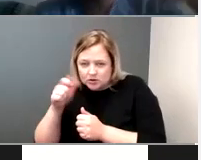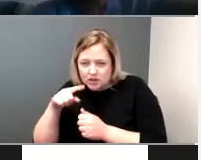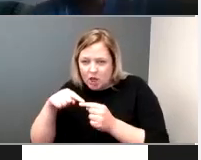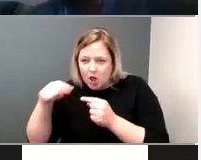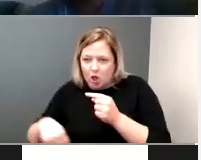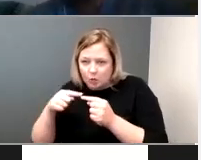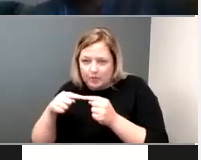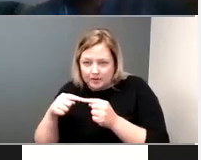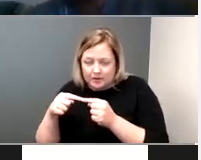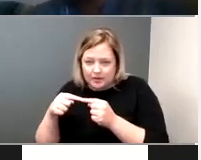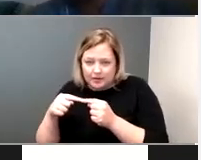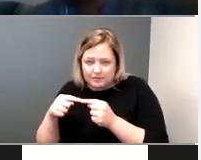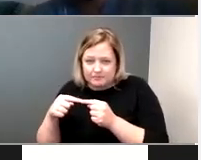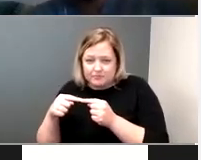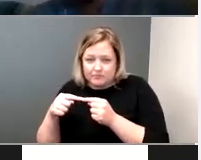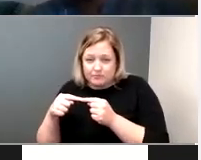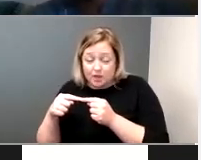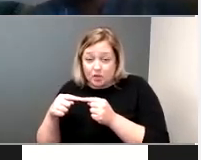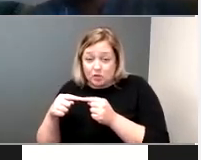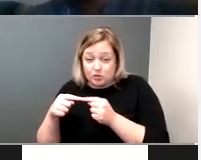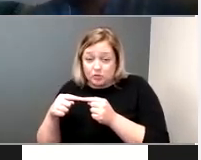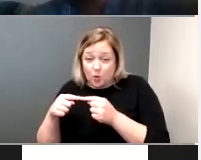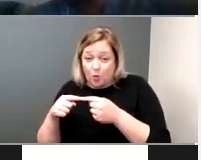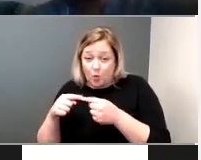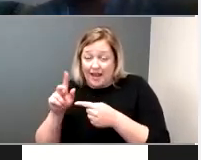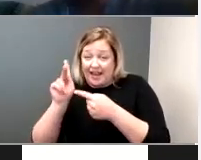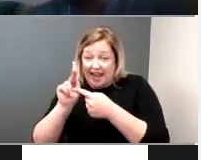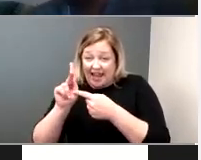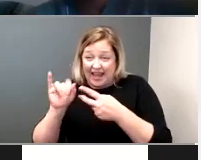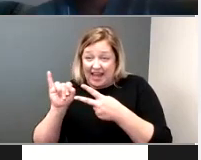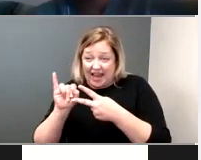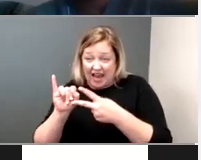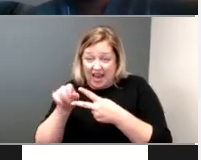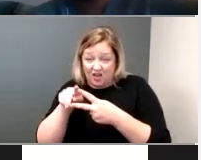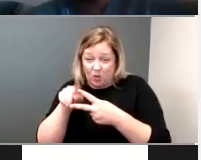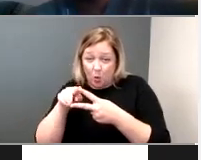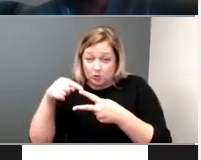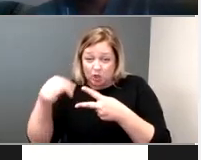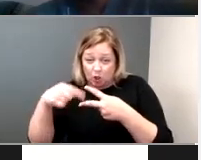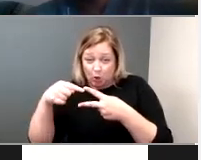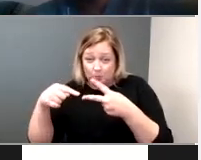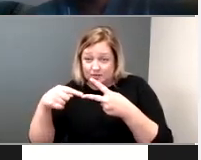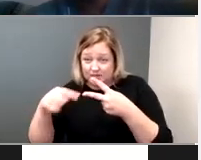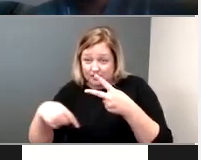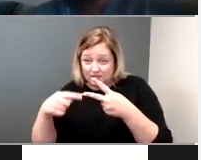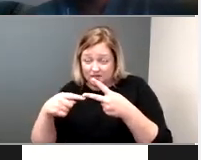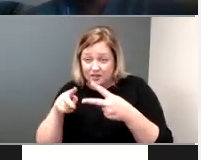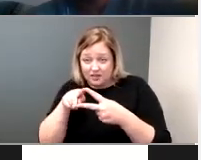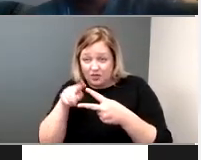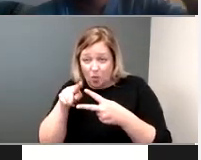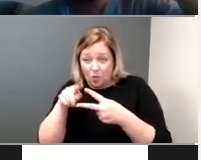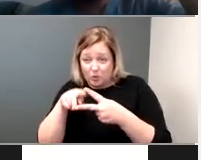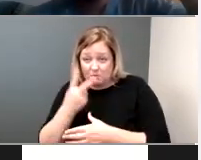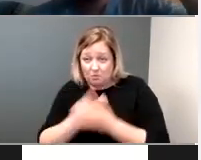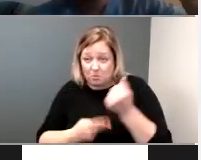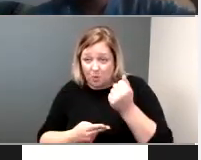so both of those two loops, k and I, go from 0 to n. Forget about this if condition for now. Both of those go